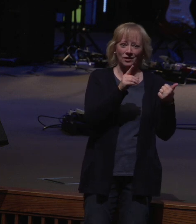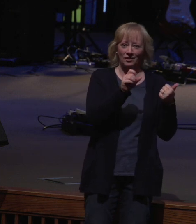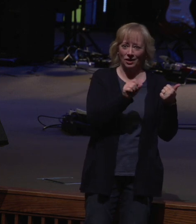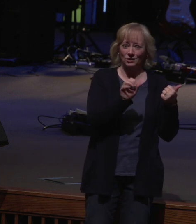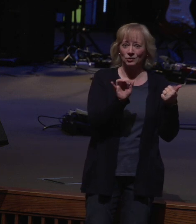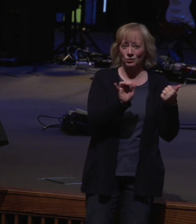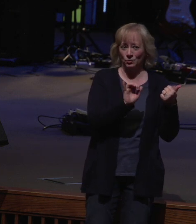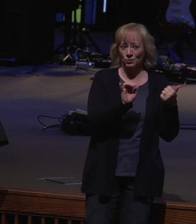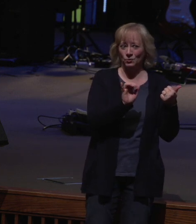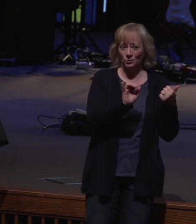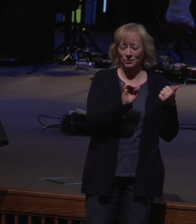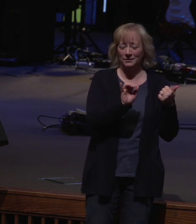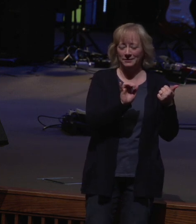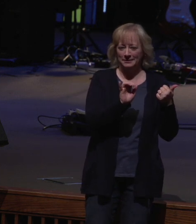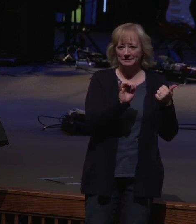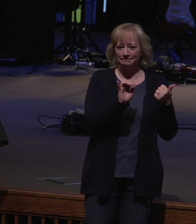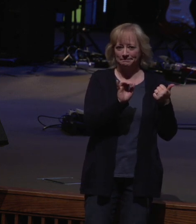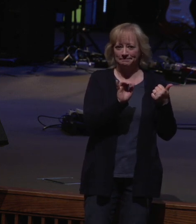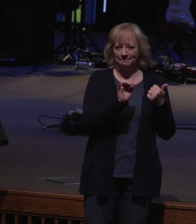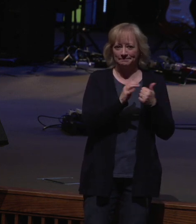too.